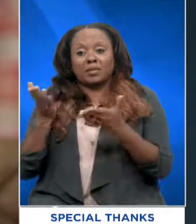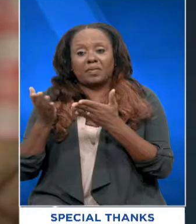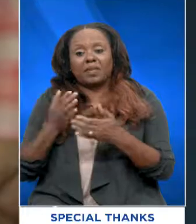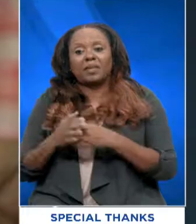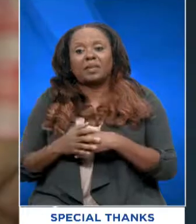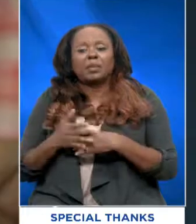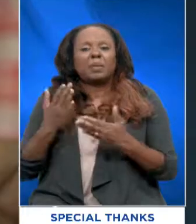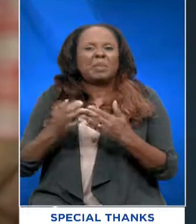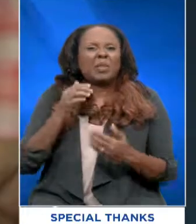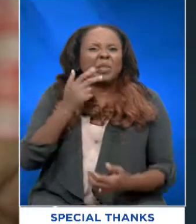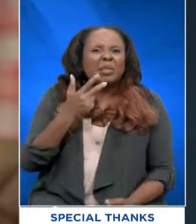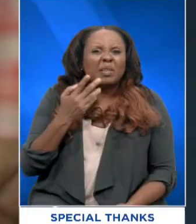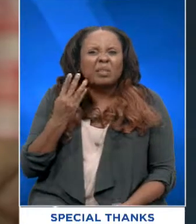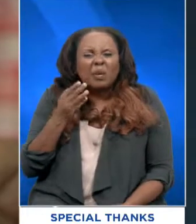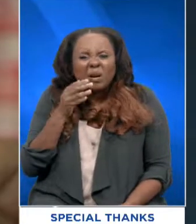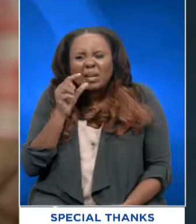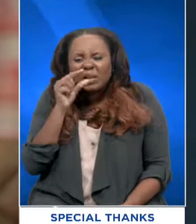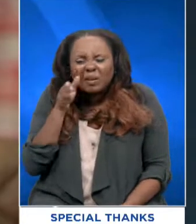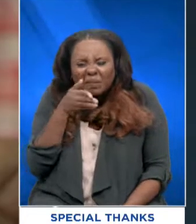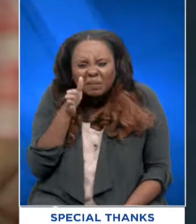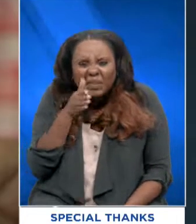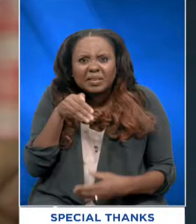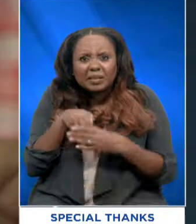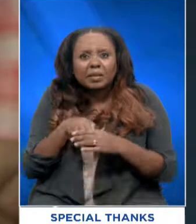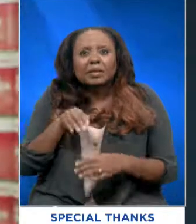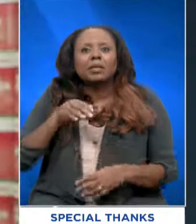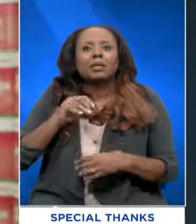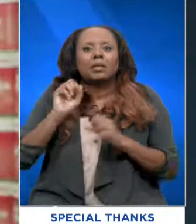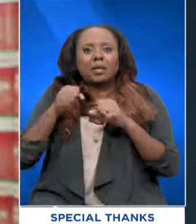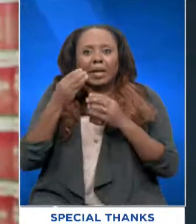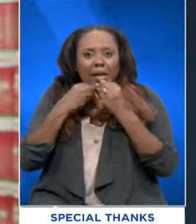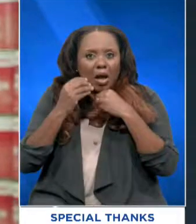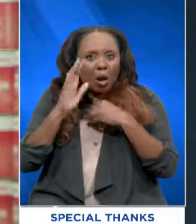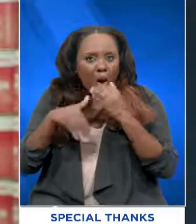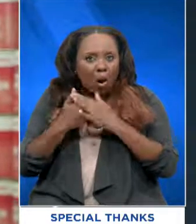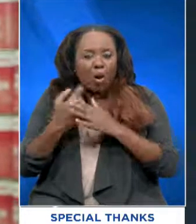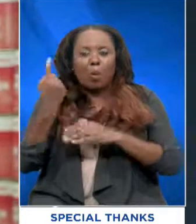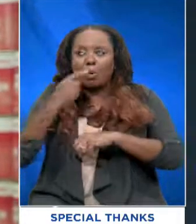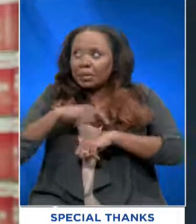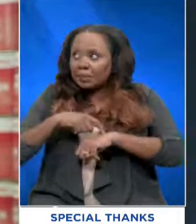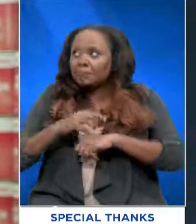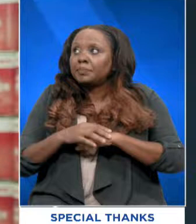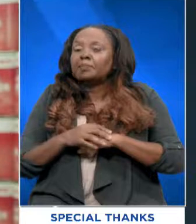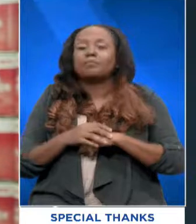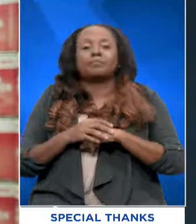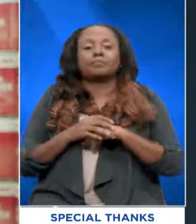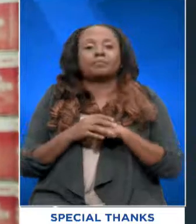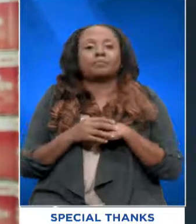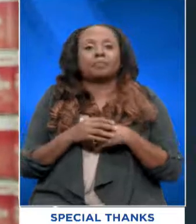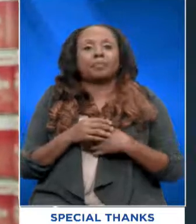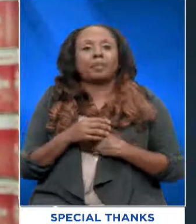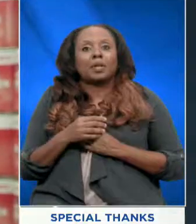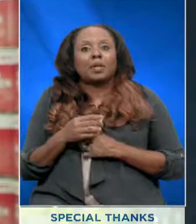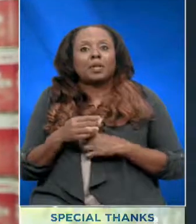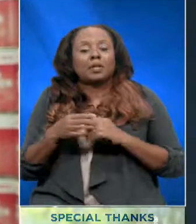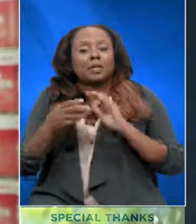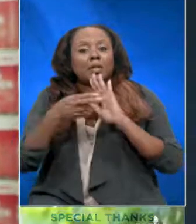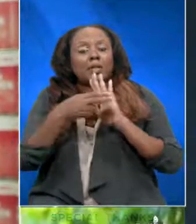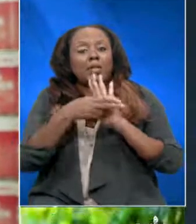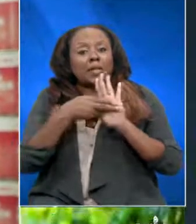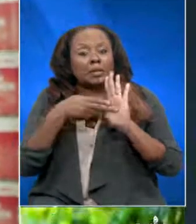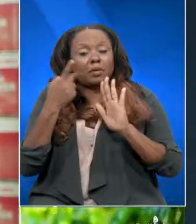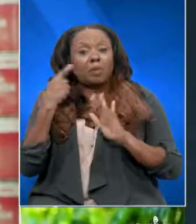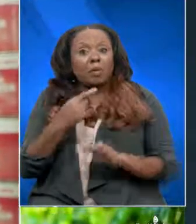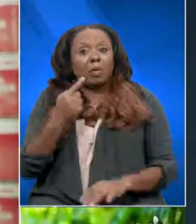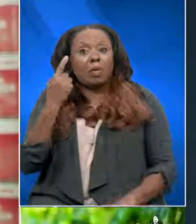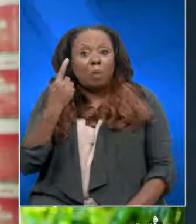the amount of information they've given us for the back of the label. And please be reminded that the labels give us the amount for one single serving. So sometimes